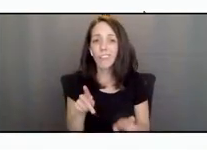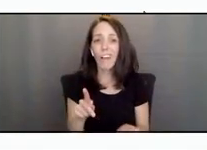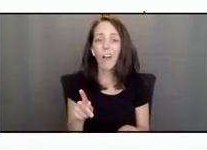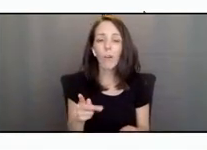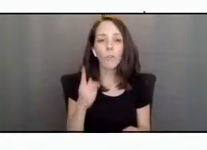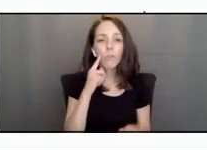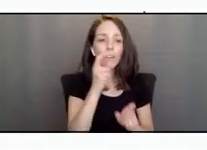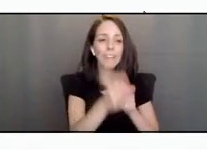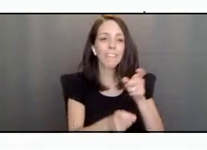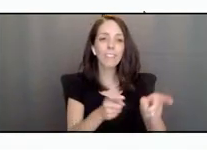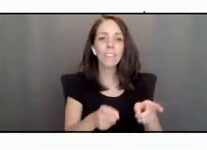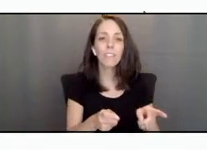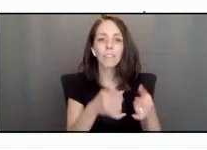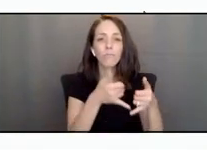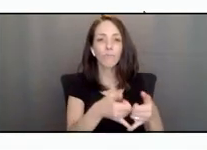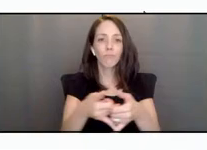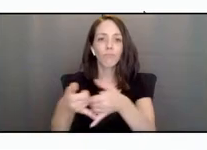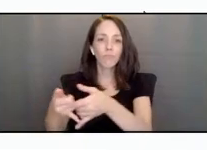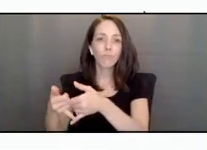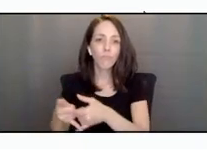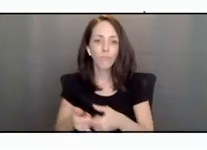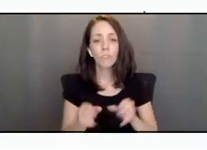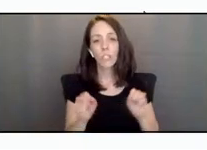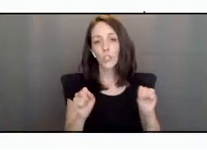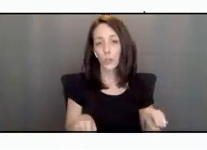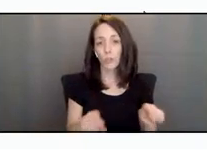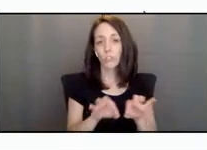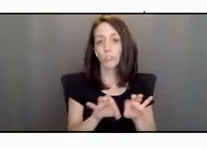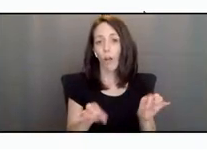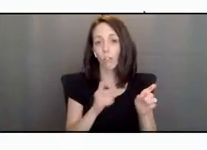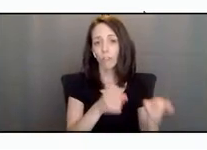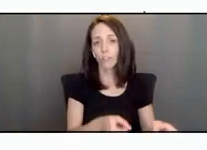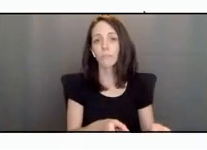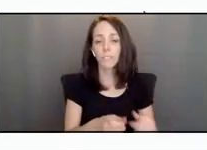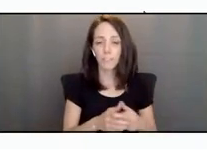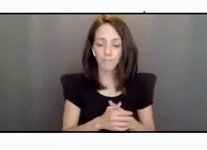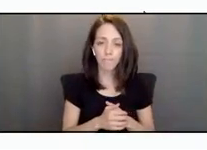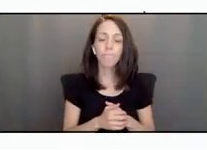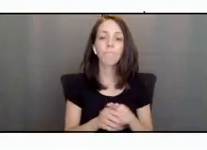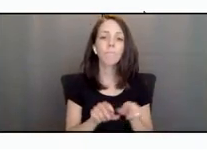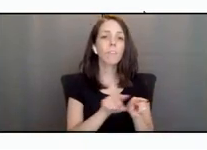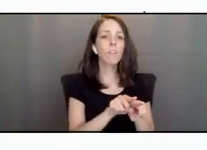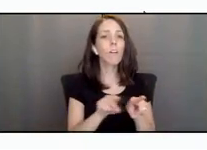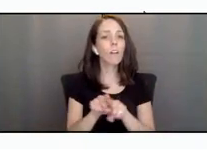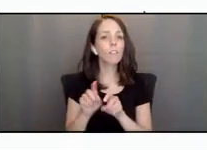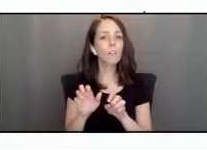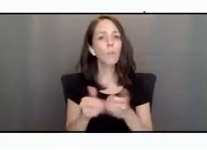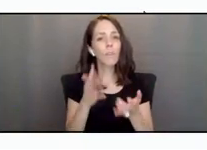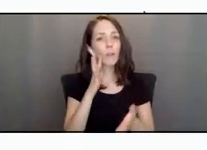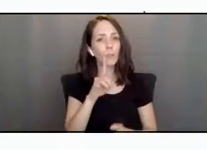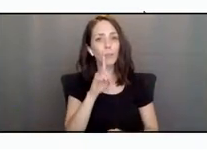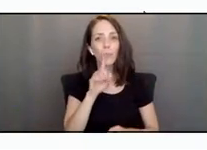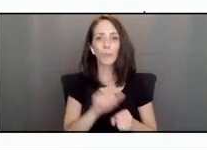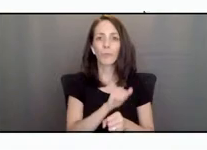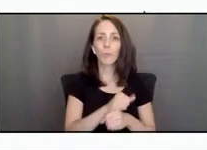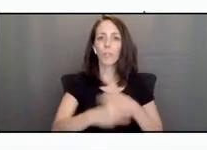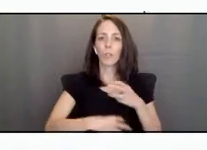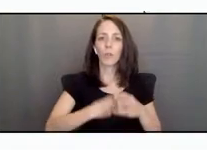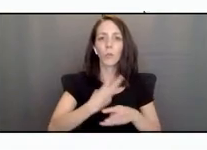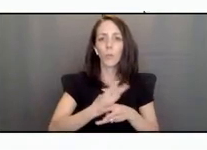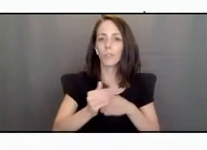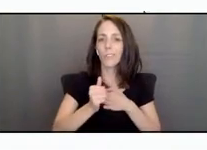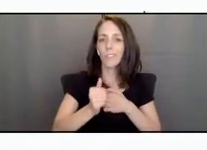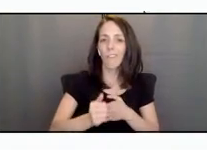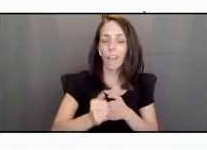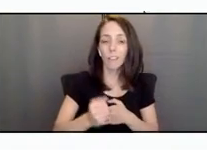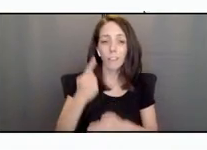scholarship support, internal and external community partnerships to provide real-world guidance both for us as the model was in